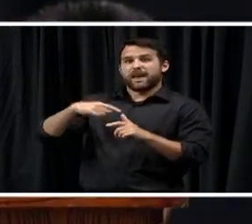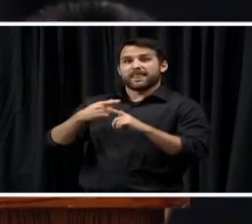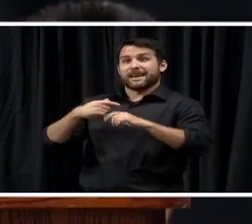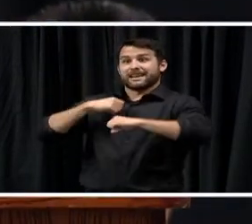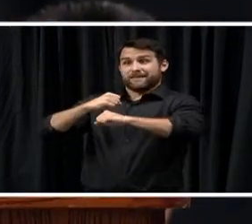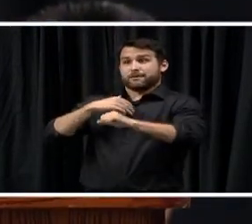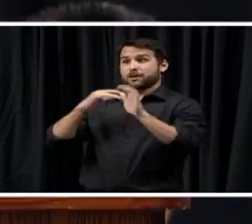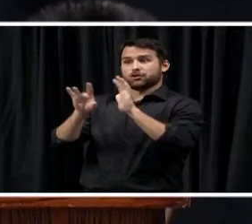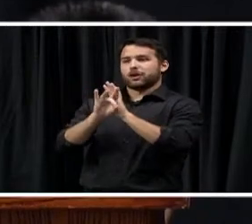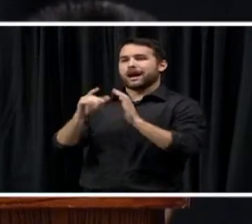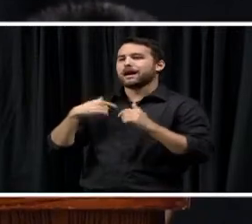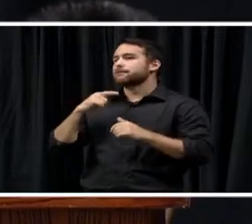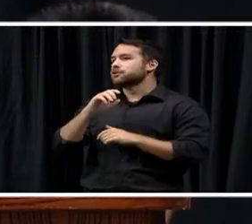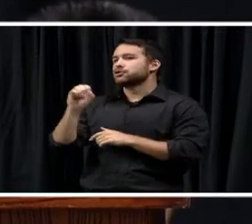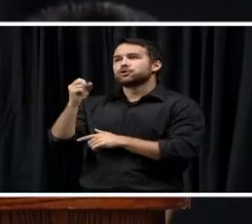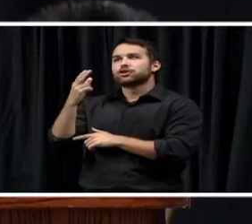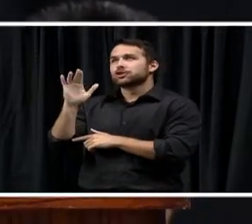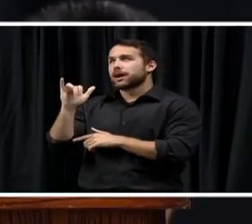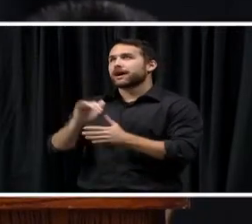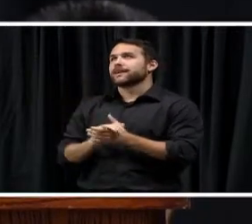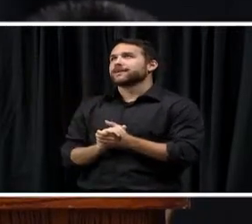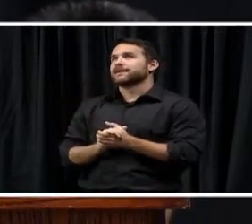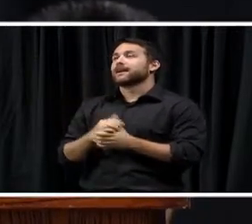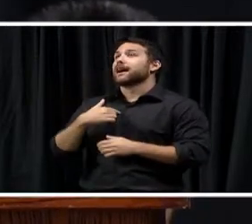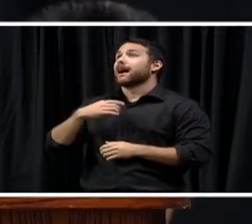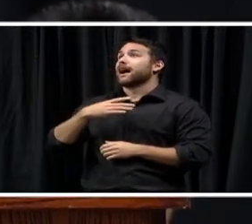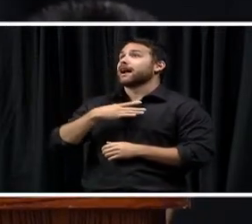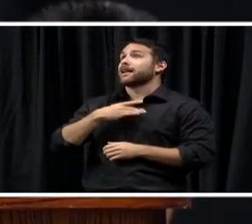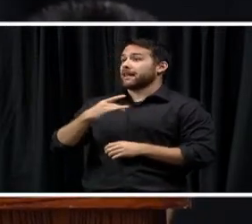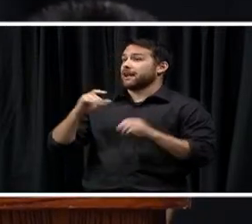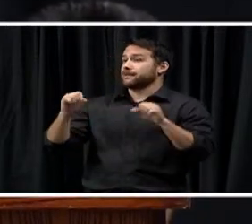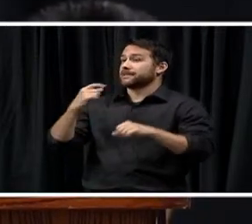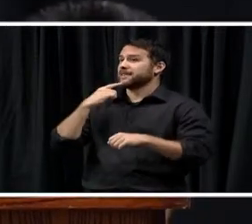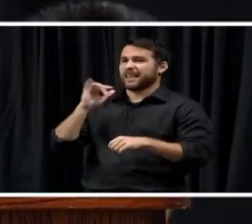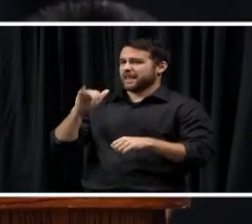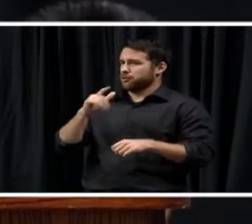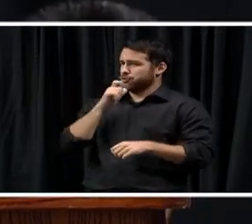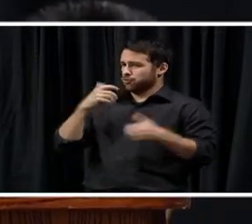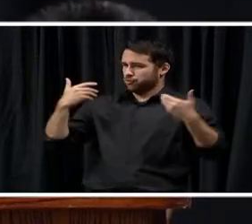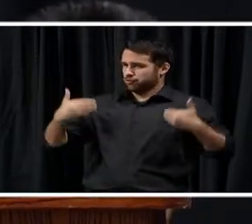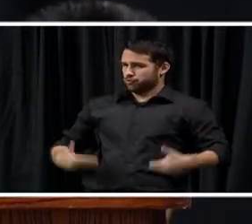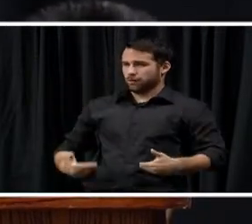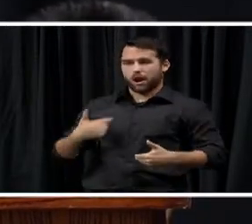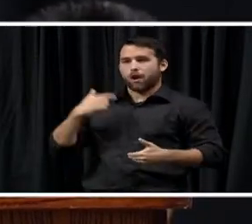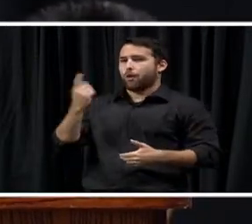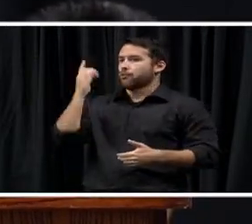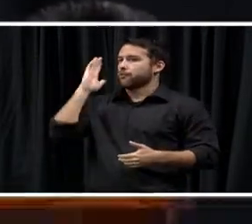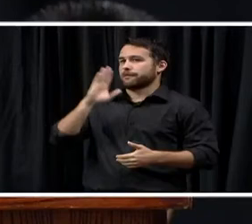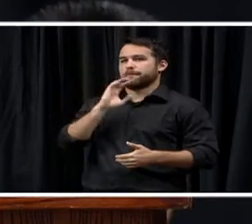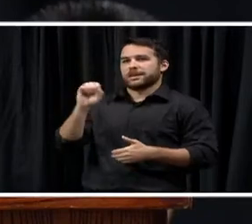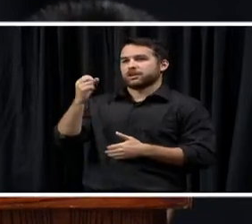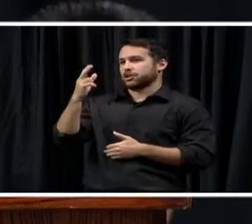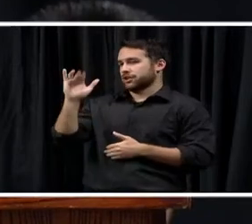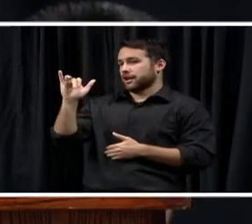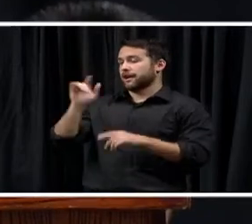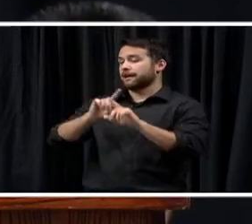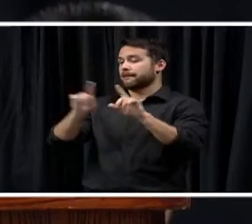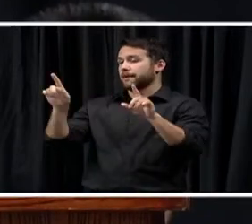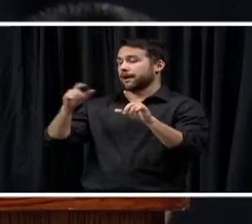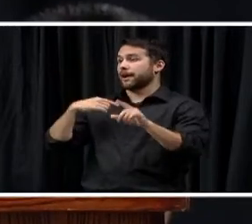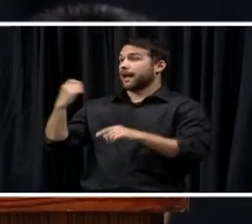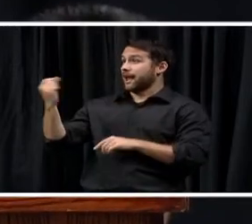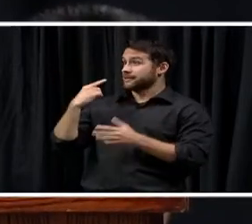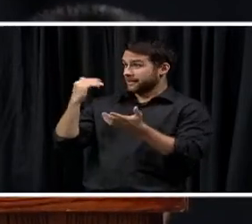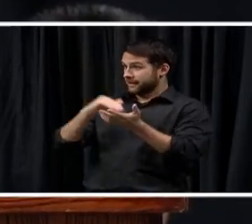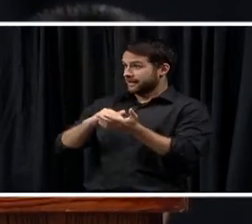telling people I was too shy. I liked being able to say that this was just who I was and who I would always be. But then I was asked again,